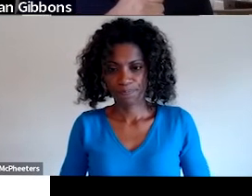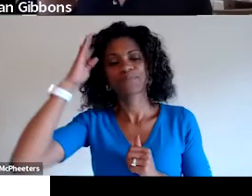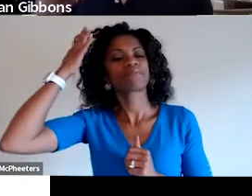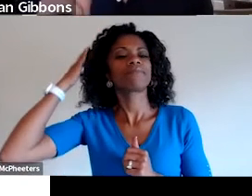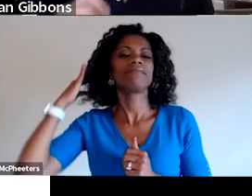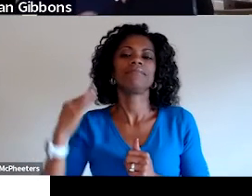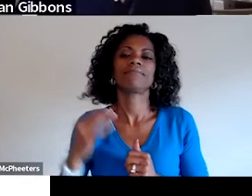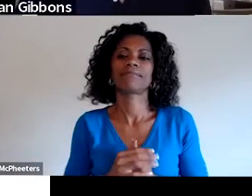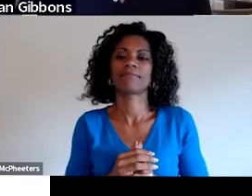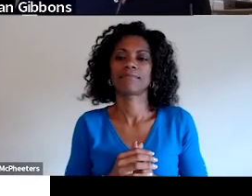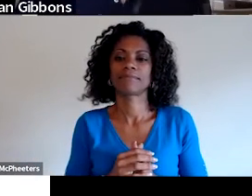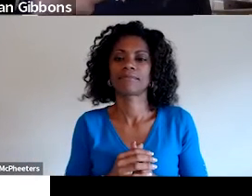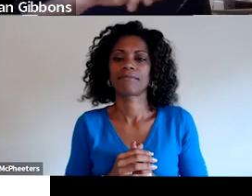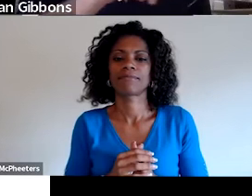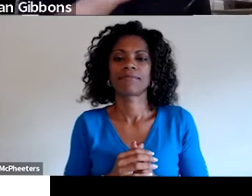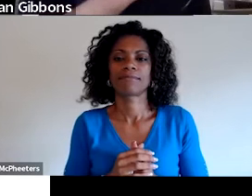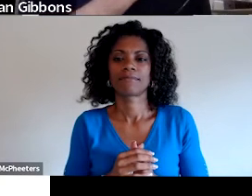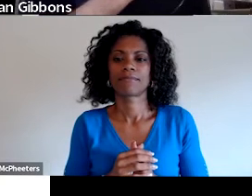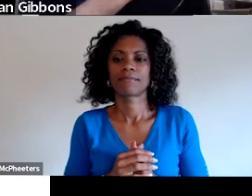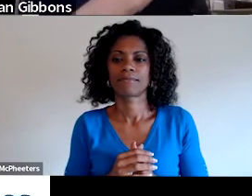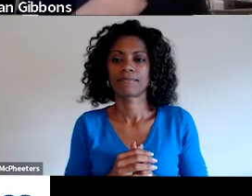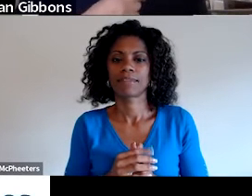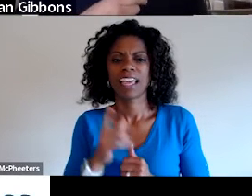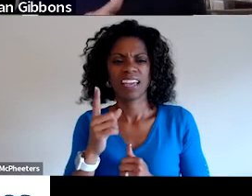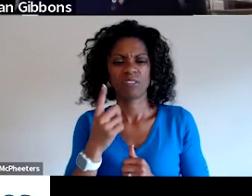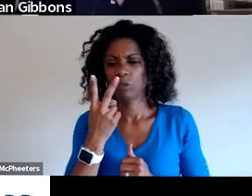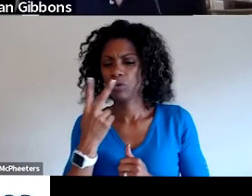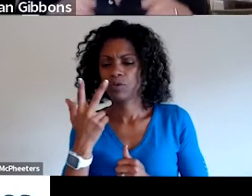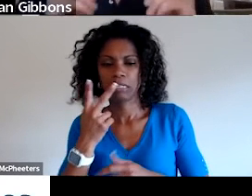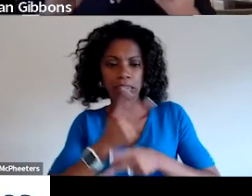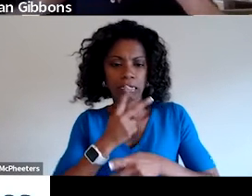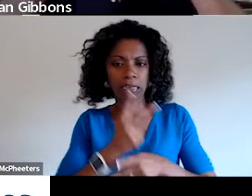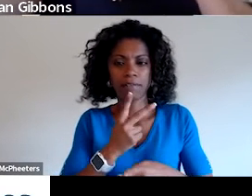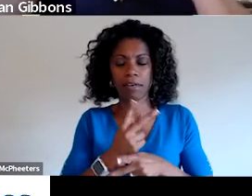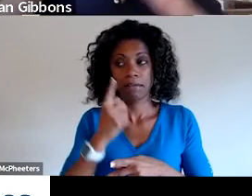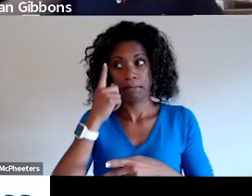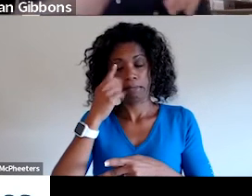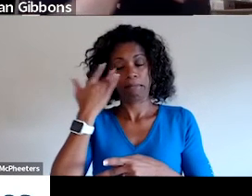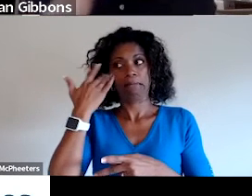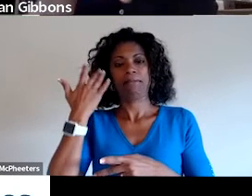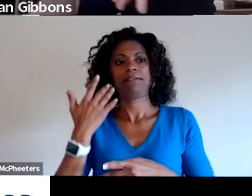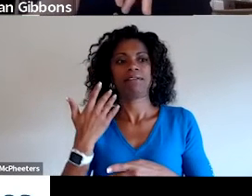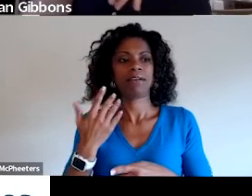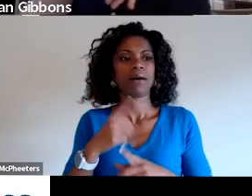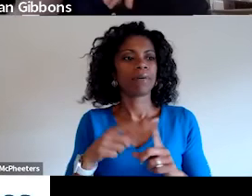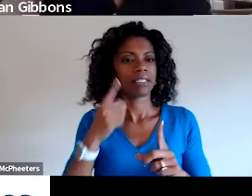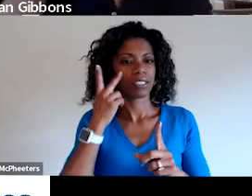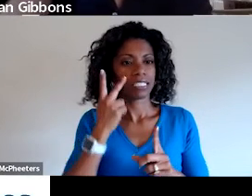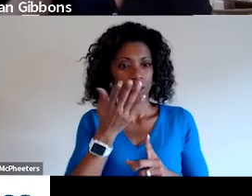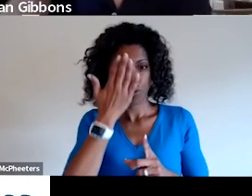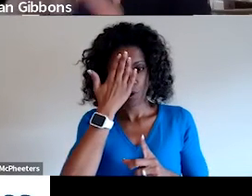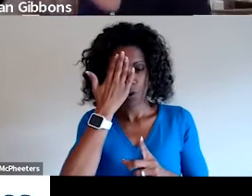the room. Why don't we go ahead and move ahead? I got a couple pieces of housekeeping while I stick my specs in my eye, just to share with you a couple things you might